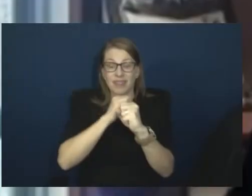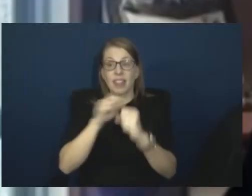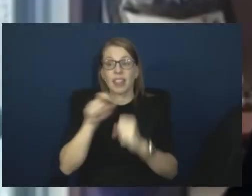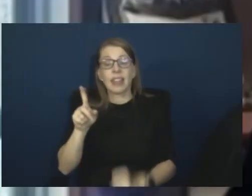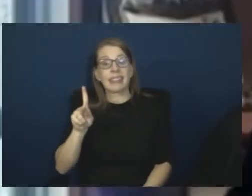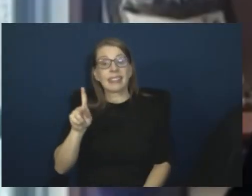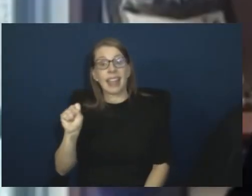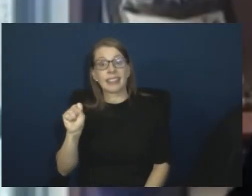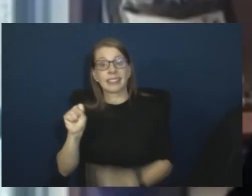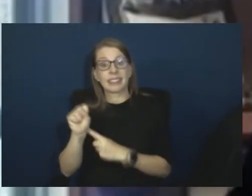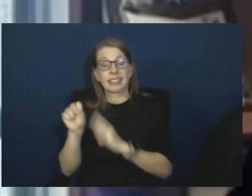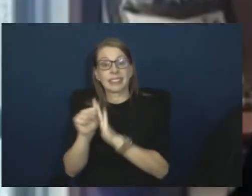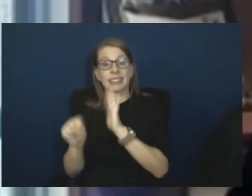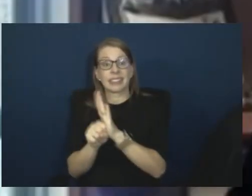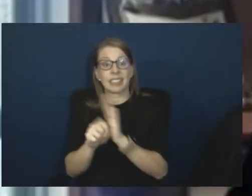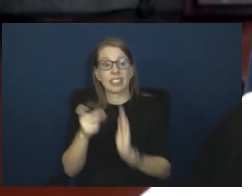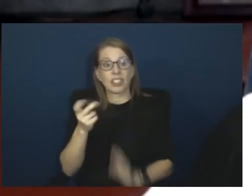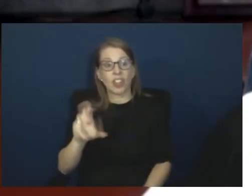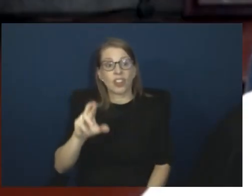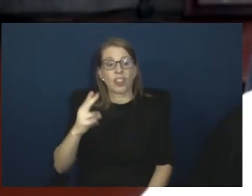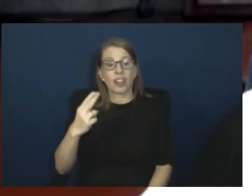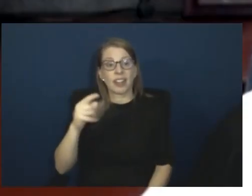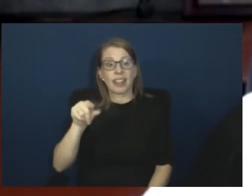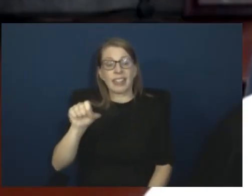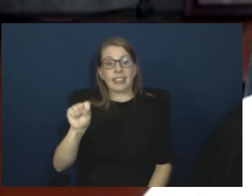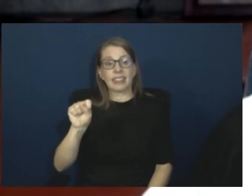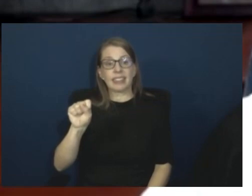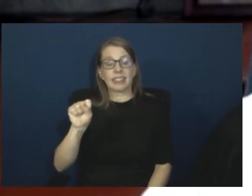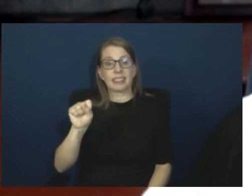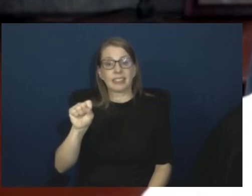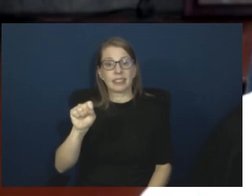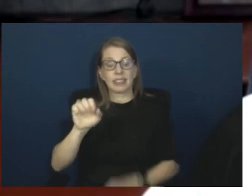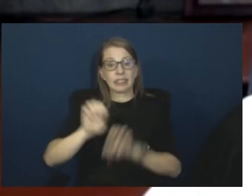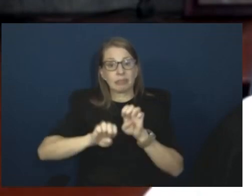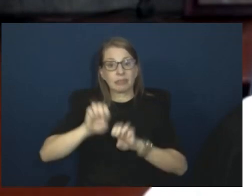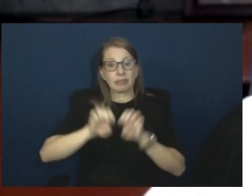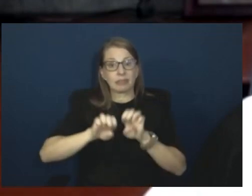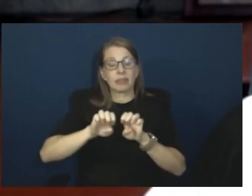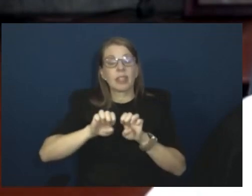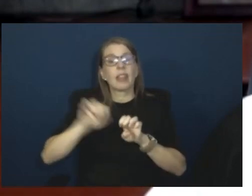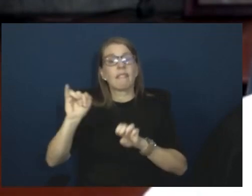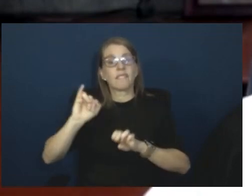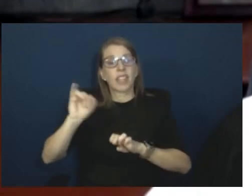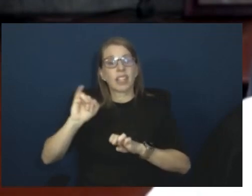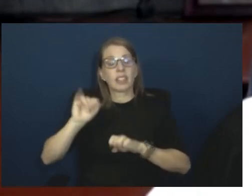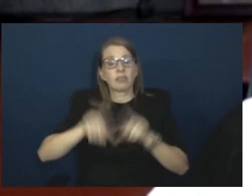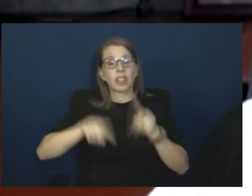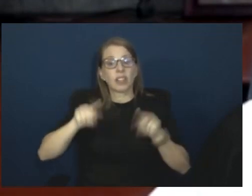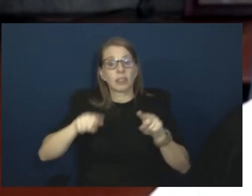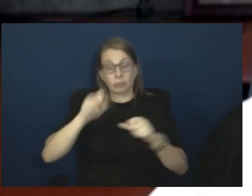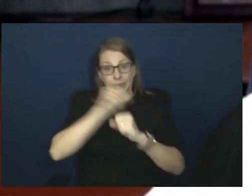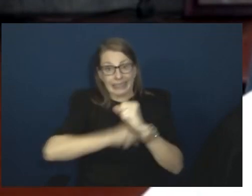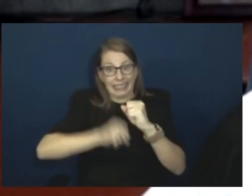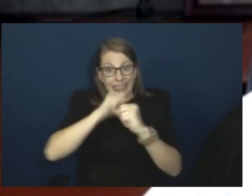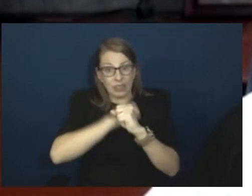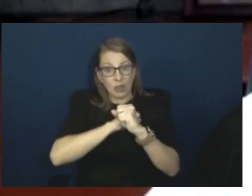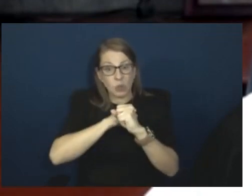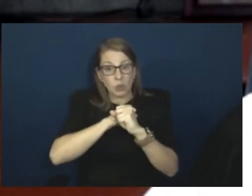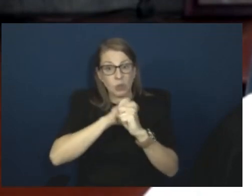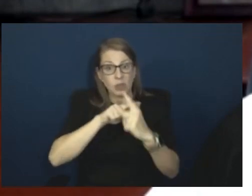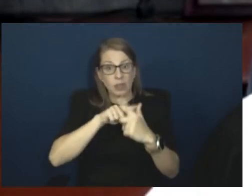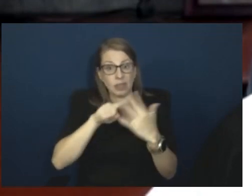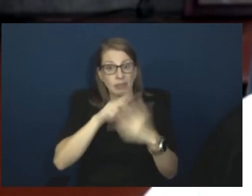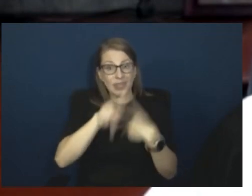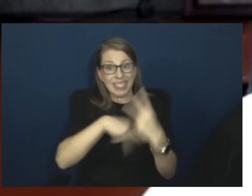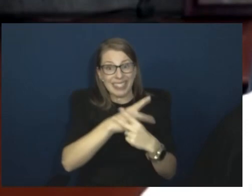several studies, Dr. Hicks and my group, experimental infection of various mosquito species and